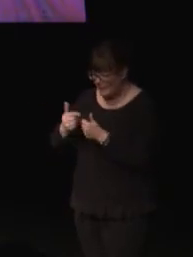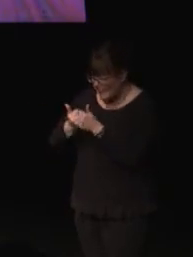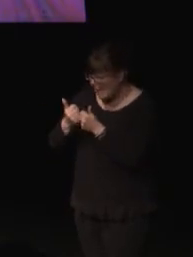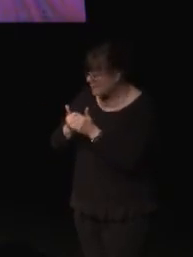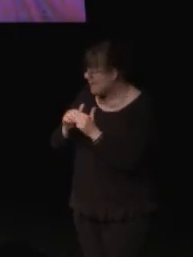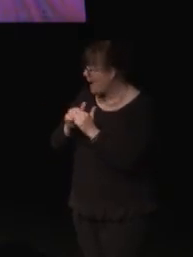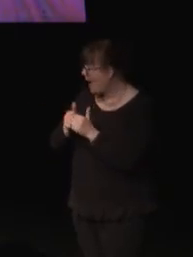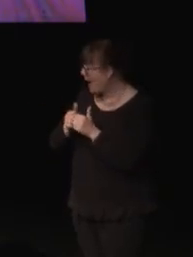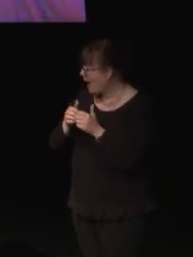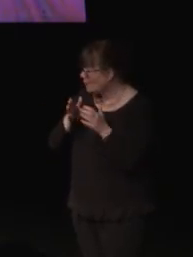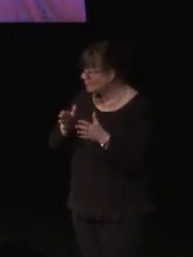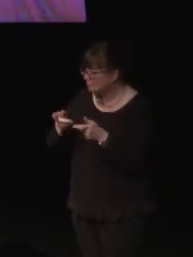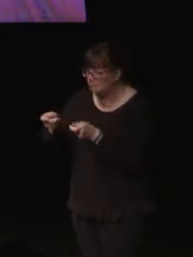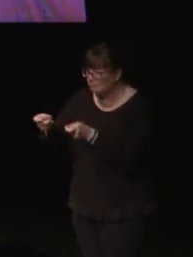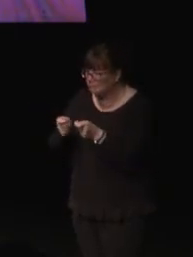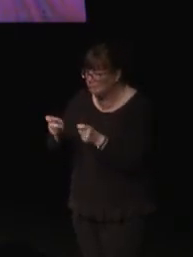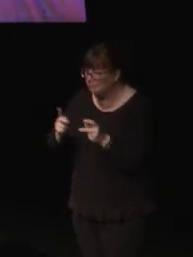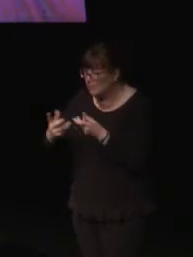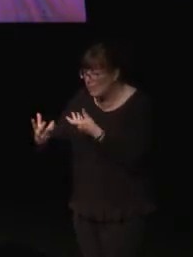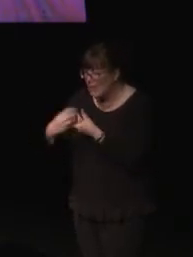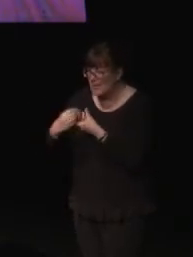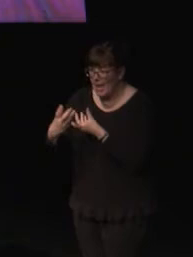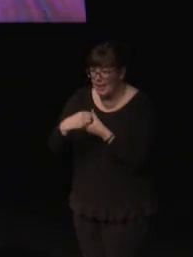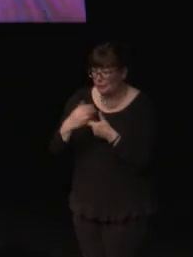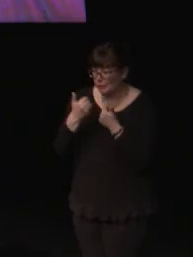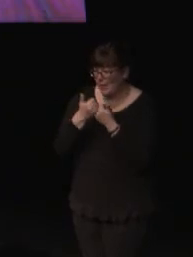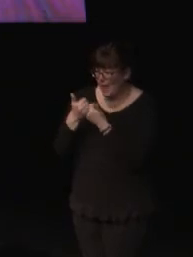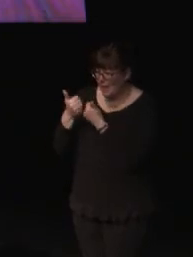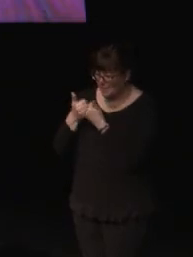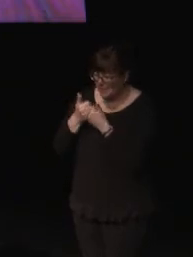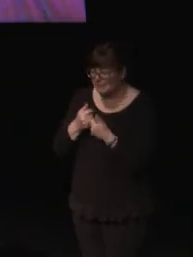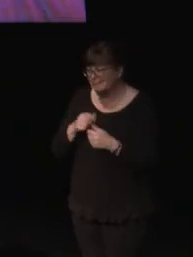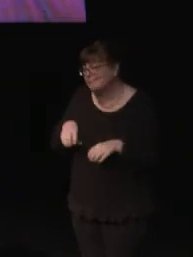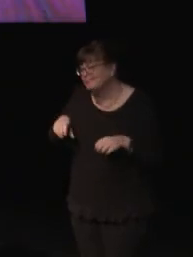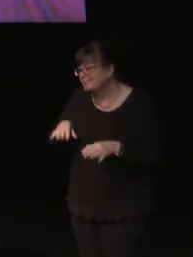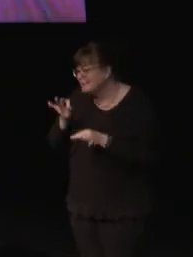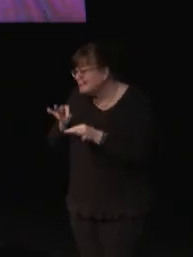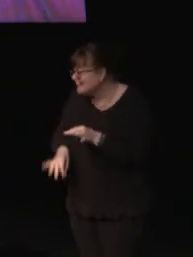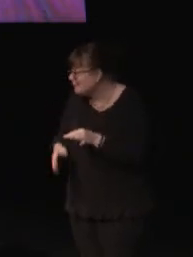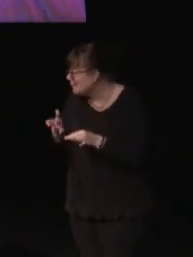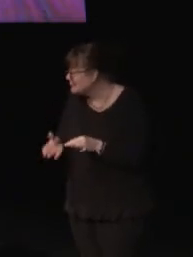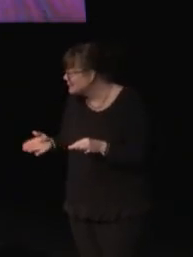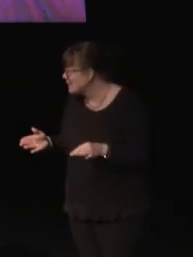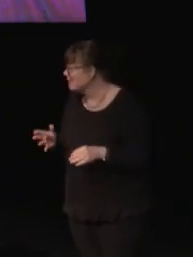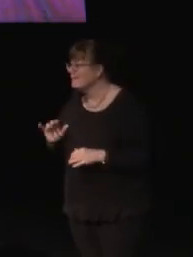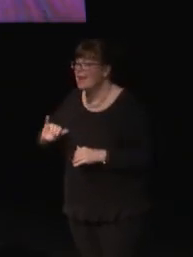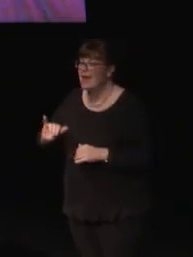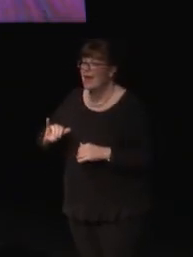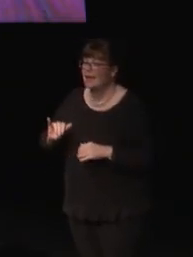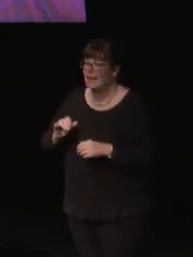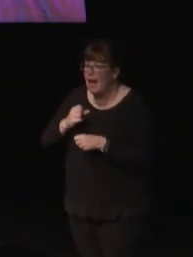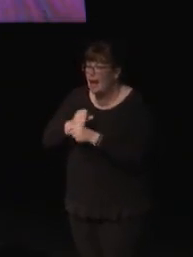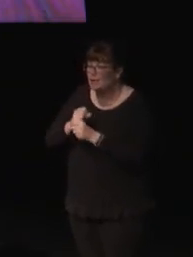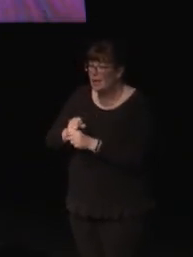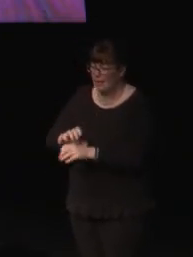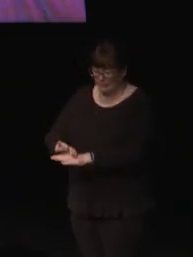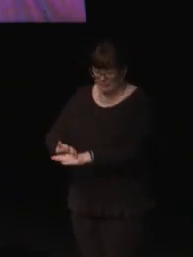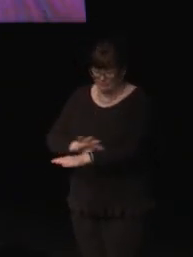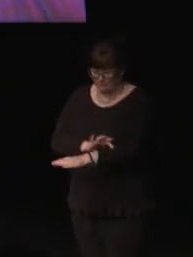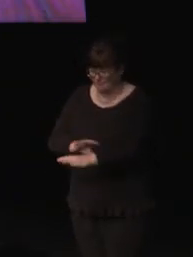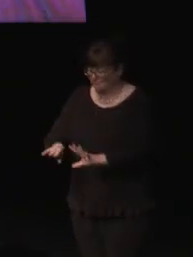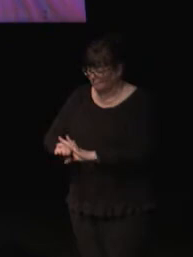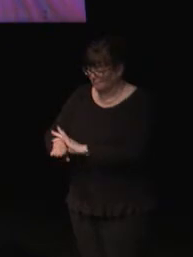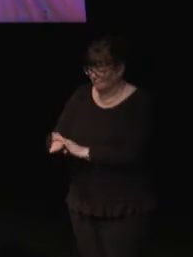to get people to be able to re-engage in gaming, I was doing kind of simple stuff like this. Like I would make splints for people who couldn't